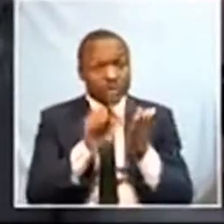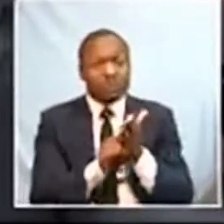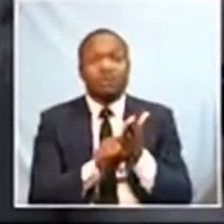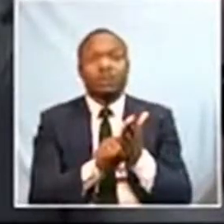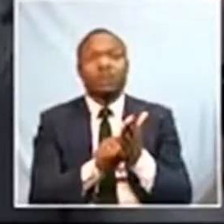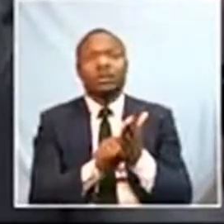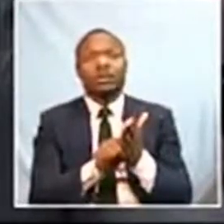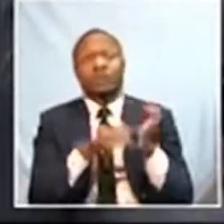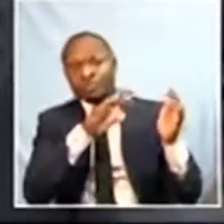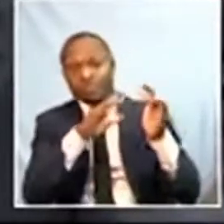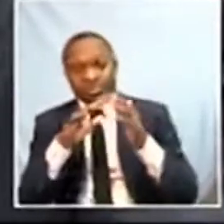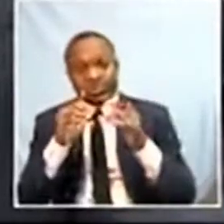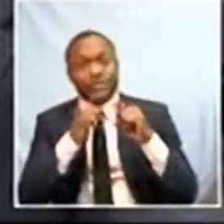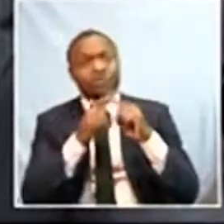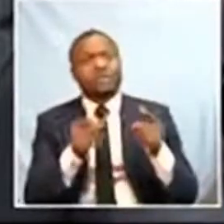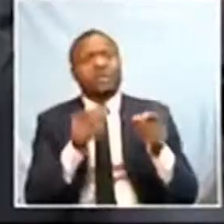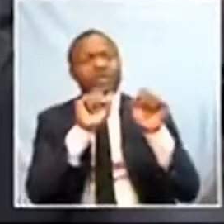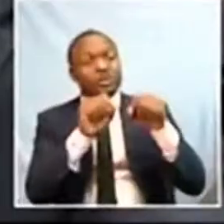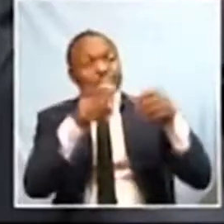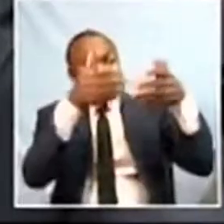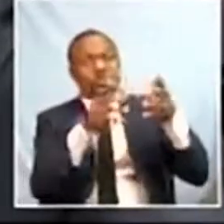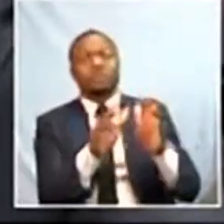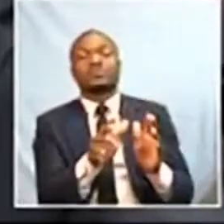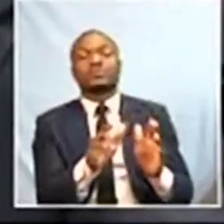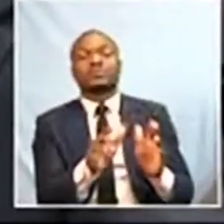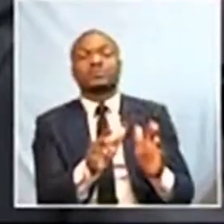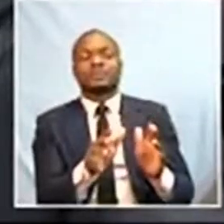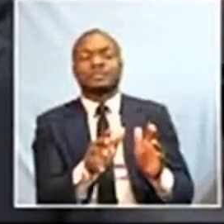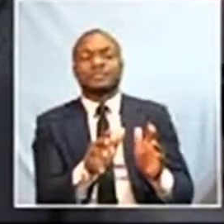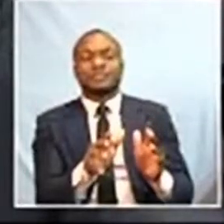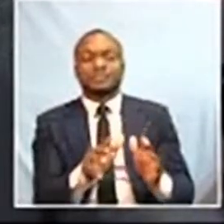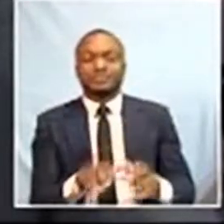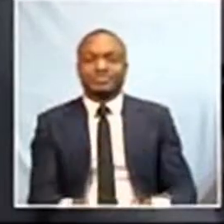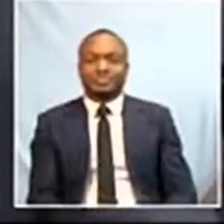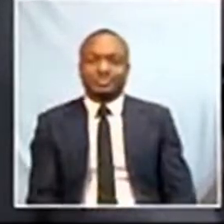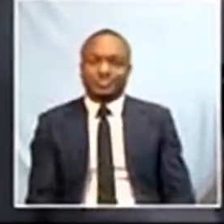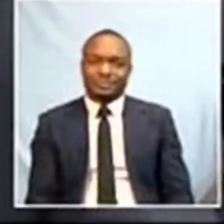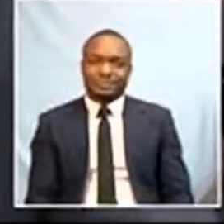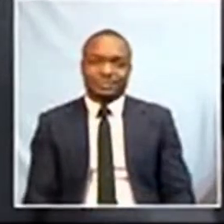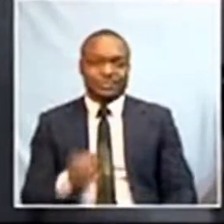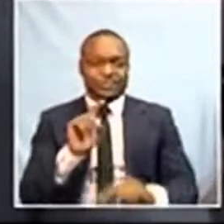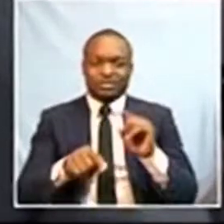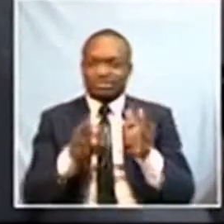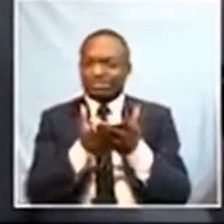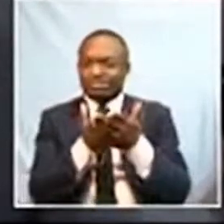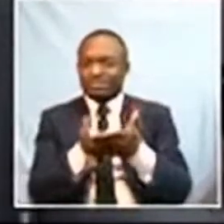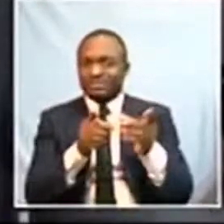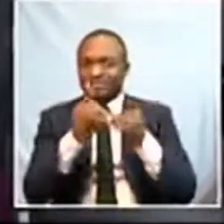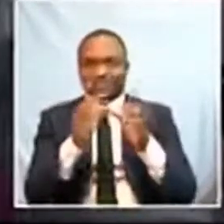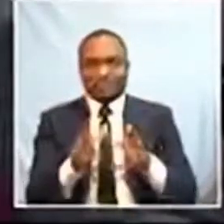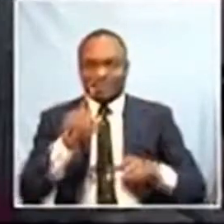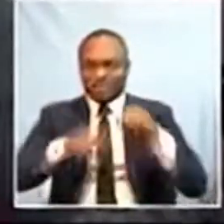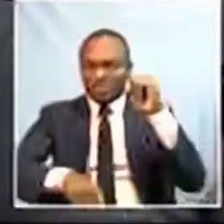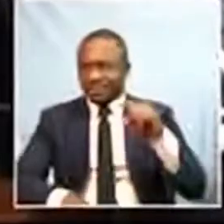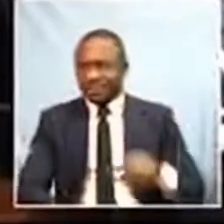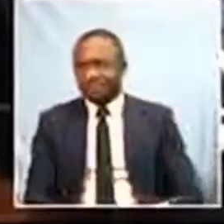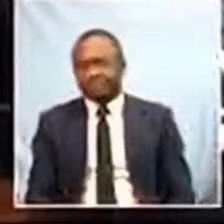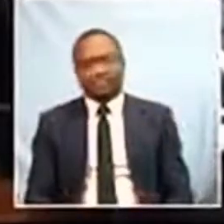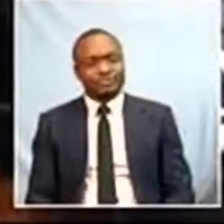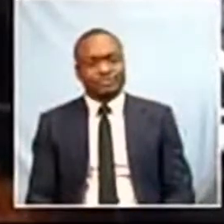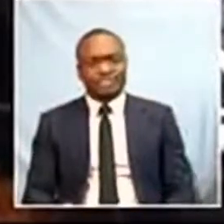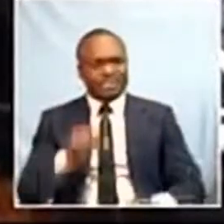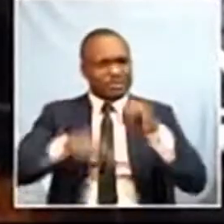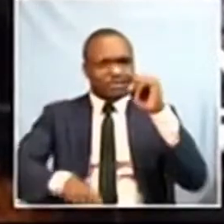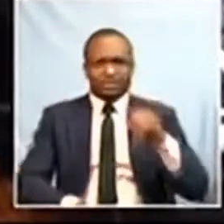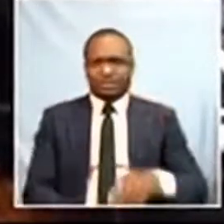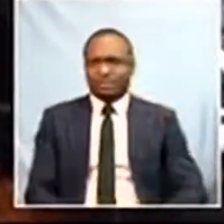being the one losing at the end of the day. So You can't submit that, Director. You can't. You can't